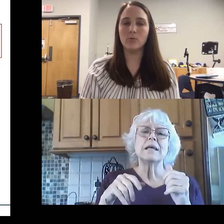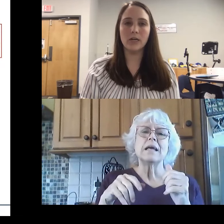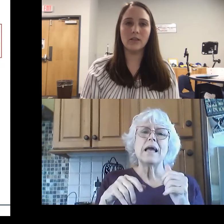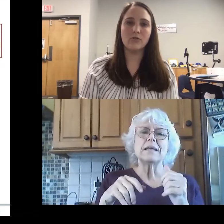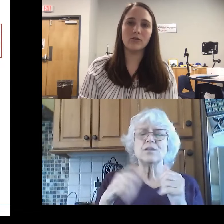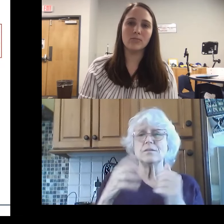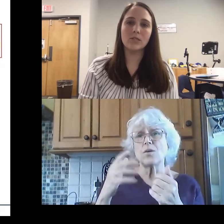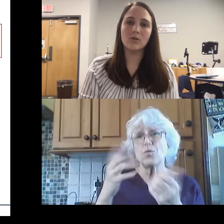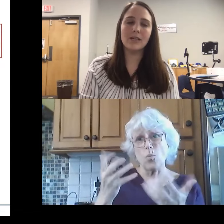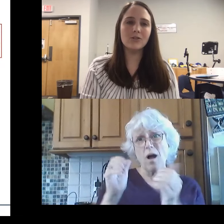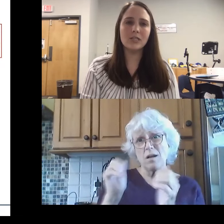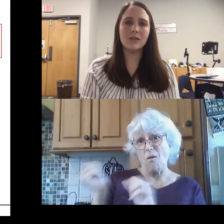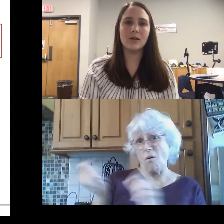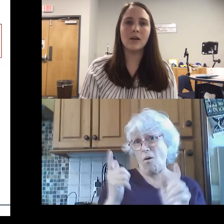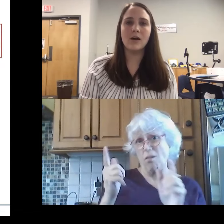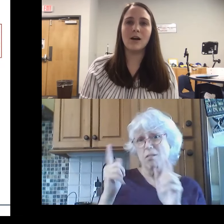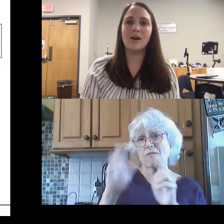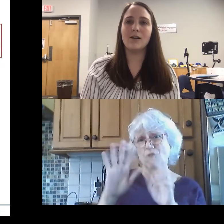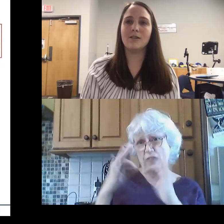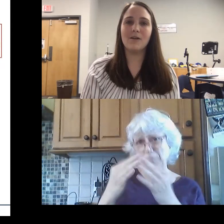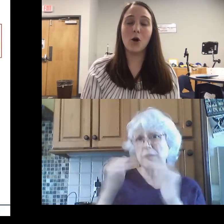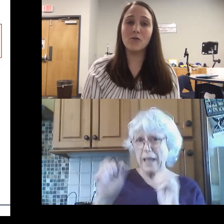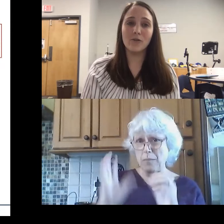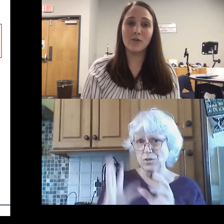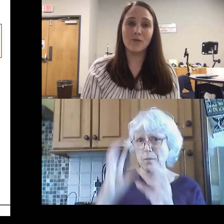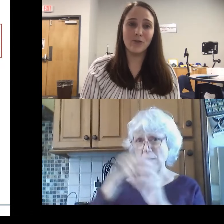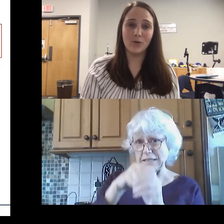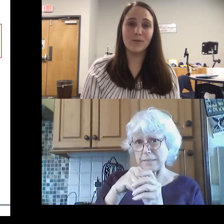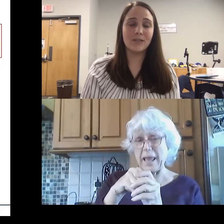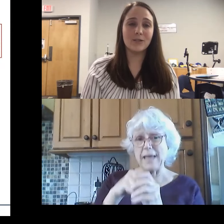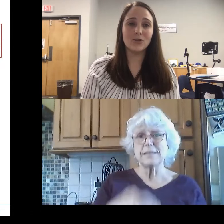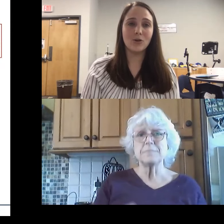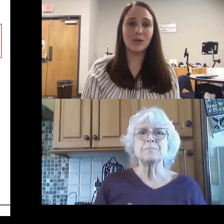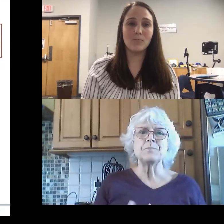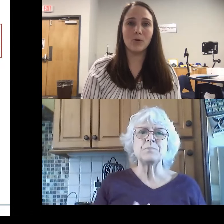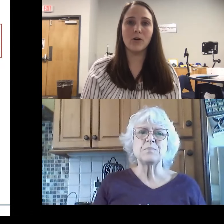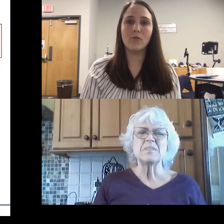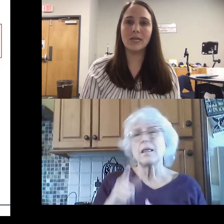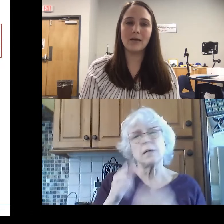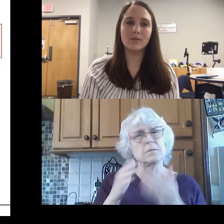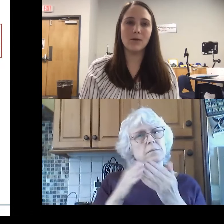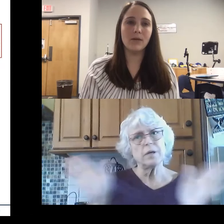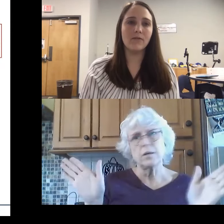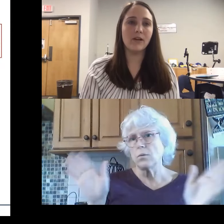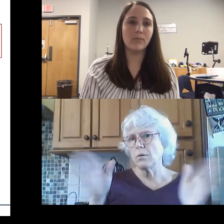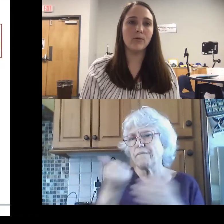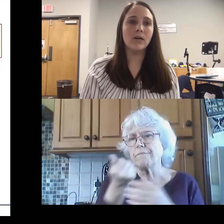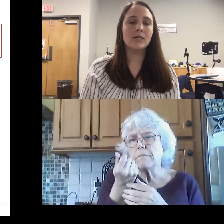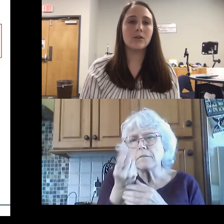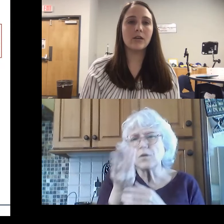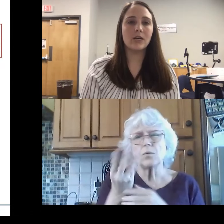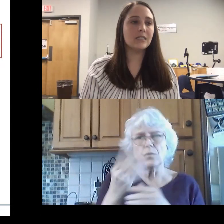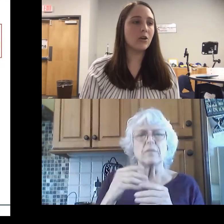everyone in the group. So here's just a, uh, overview because there's so many more of what games may be available.